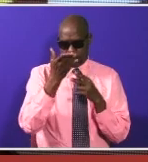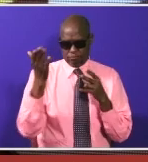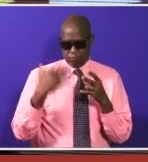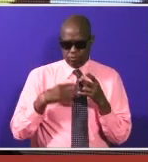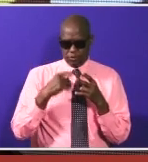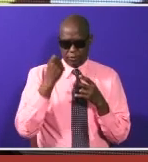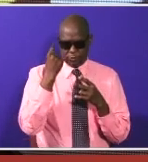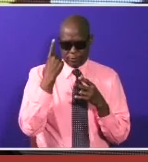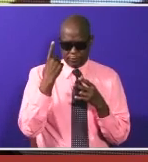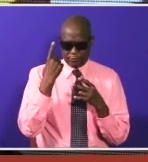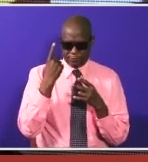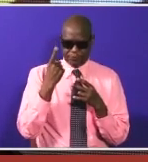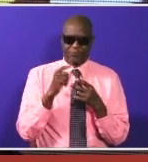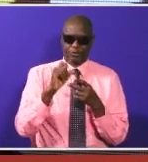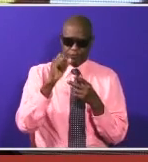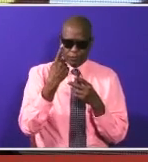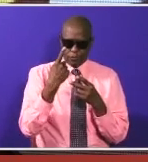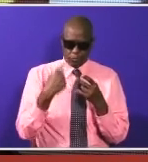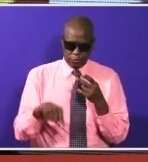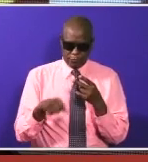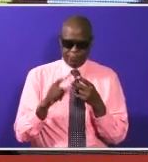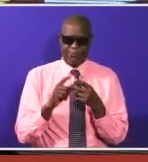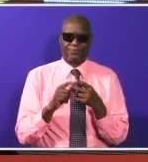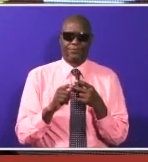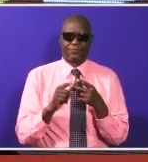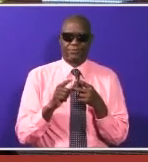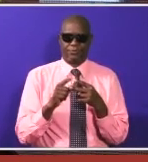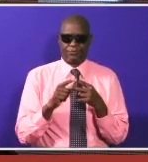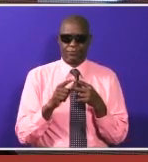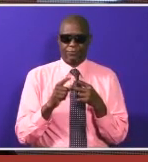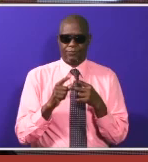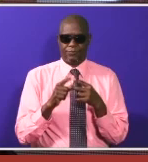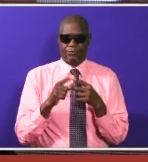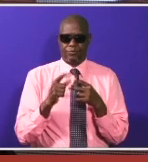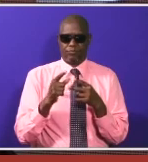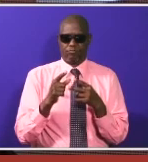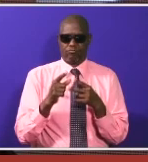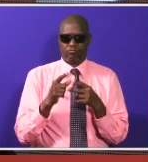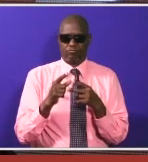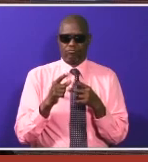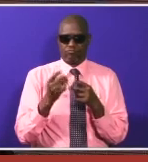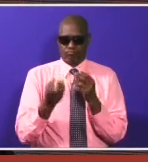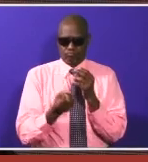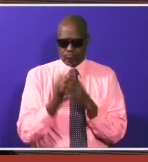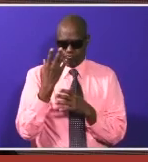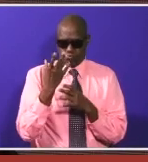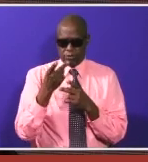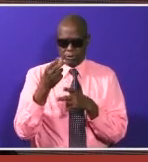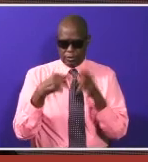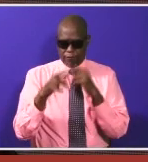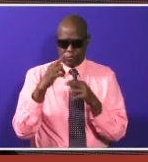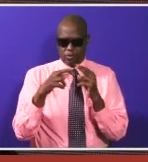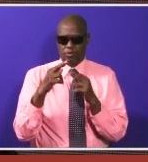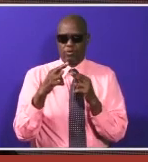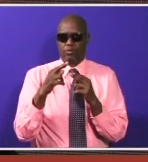have a twofold mandate, and the first mandate is to set and regularly review remuneration and benefits for